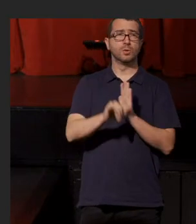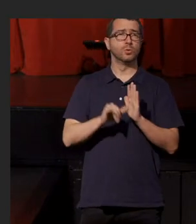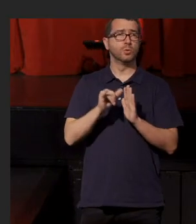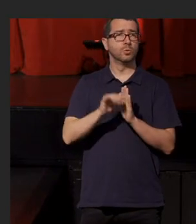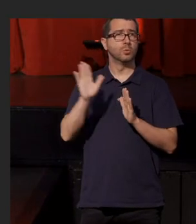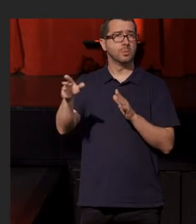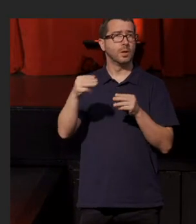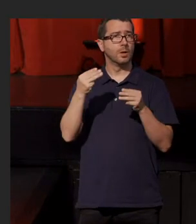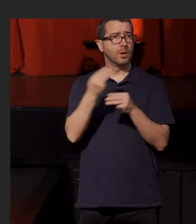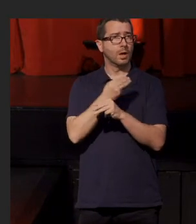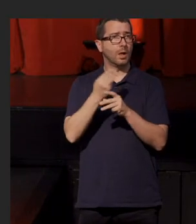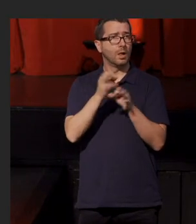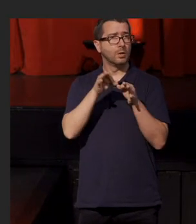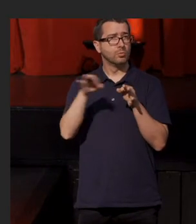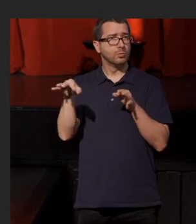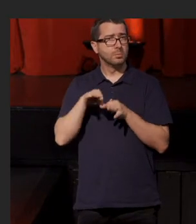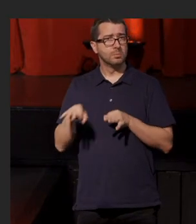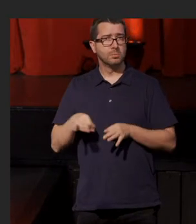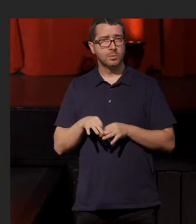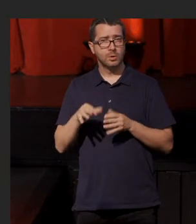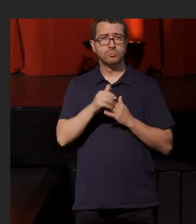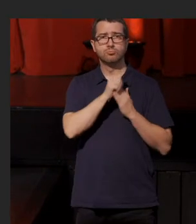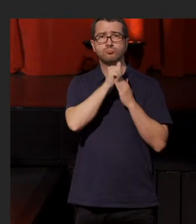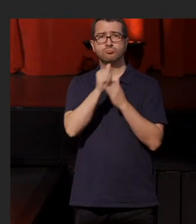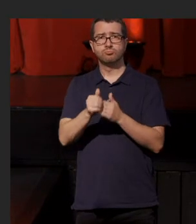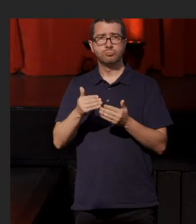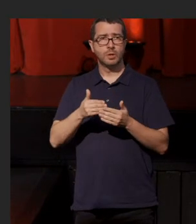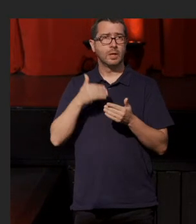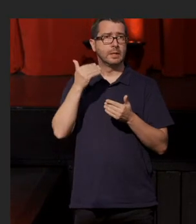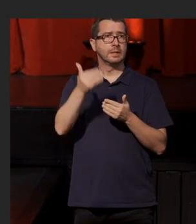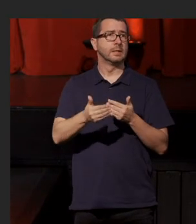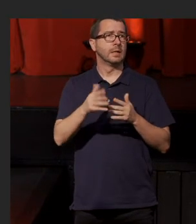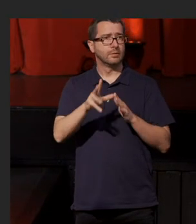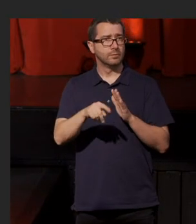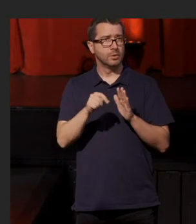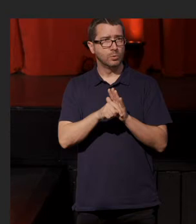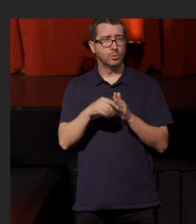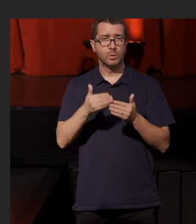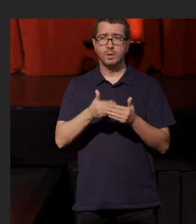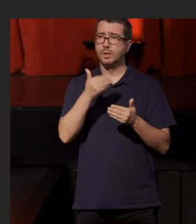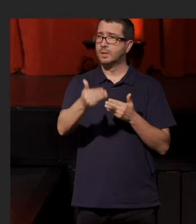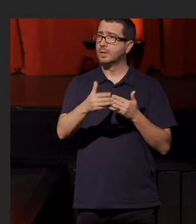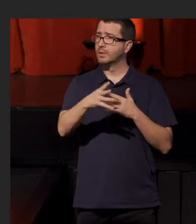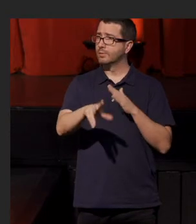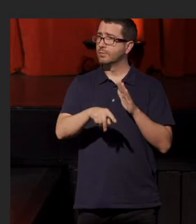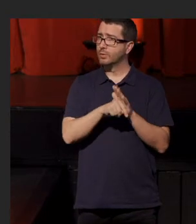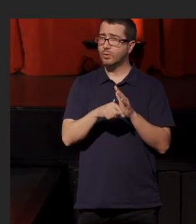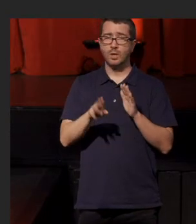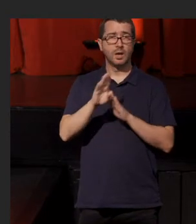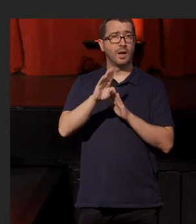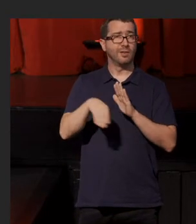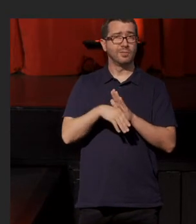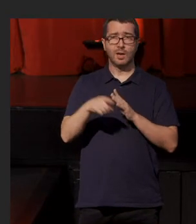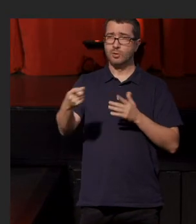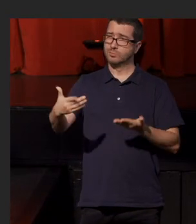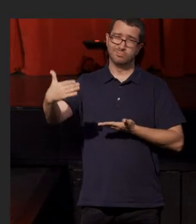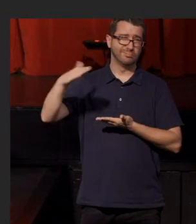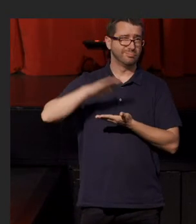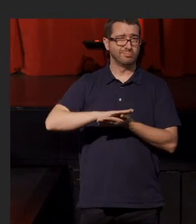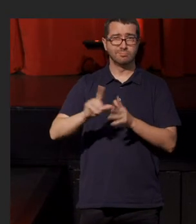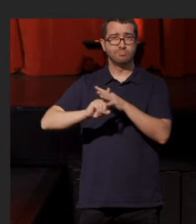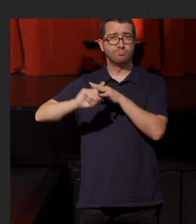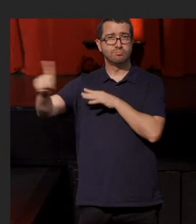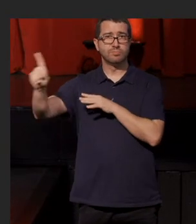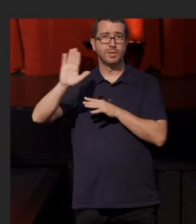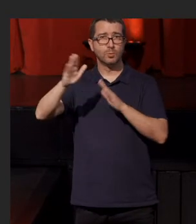algorithms lead you along to the next video. I guarantee within about 30 minutes, you'll slam your computer down and run from your